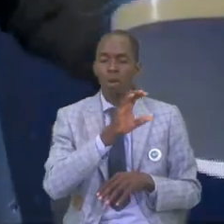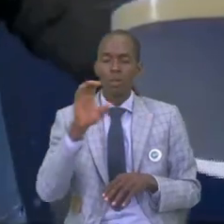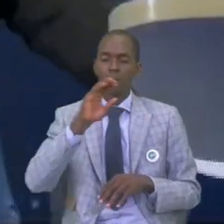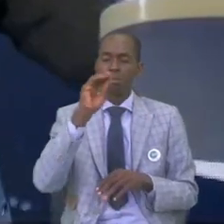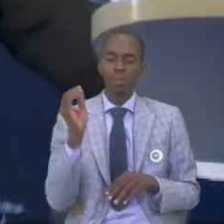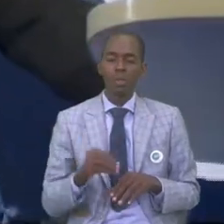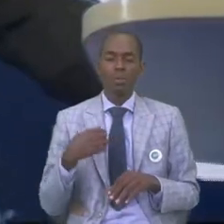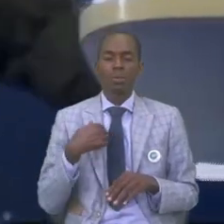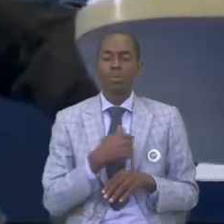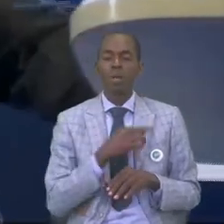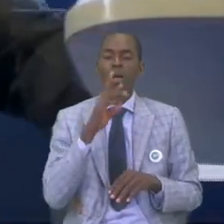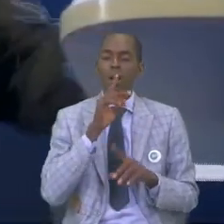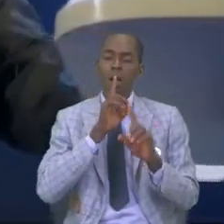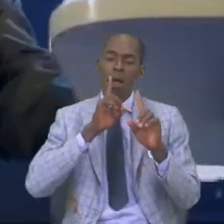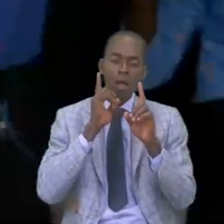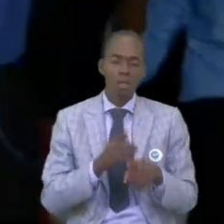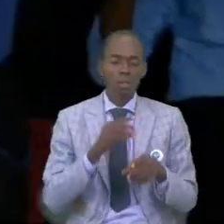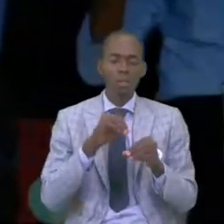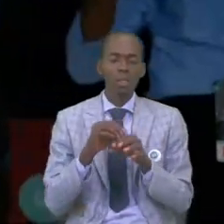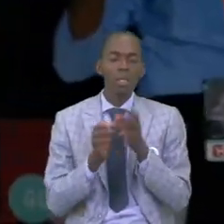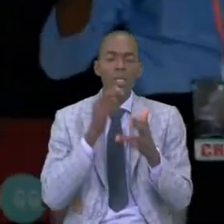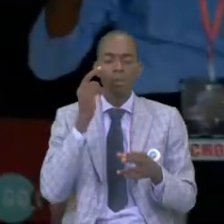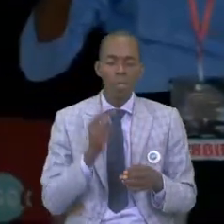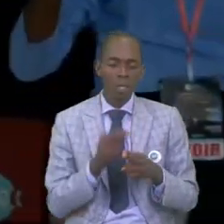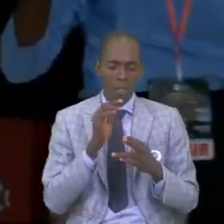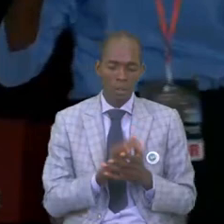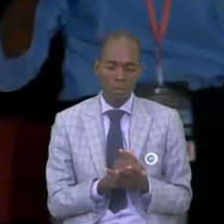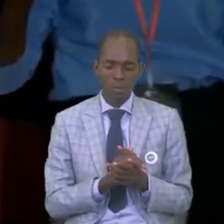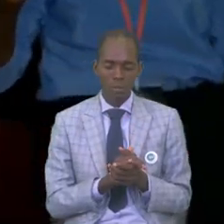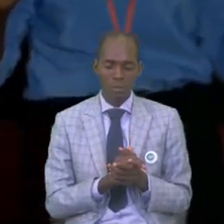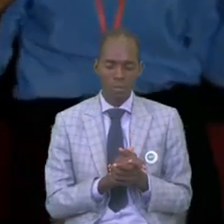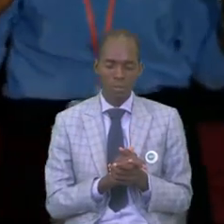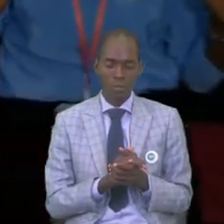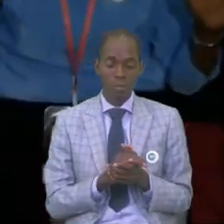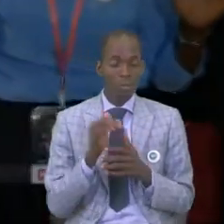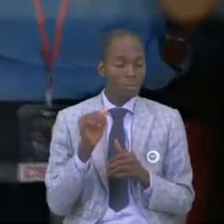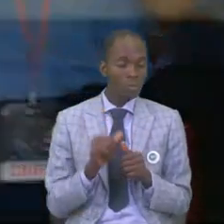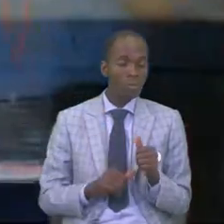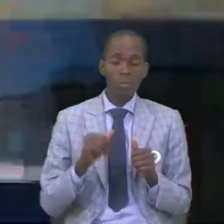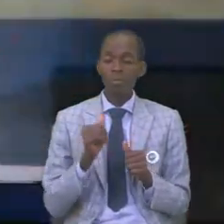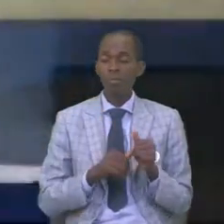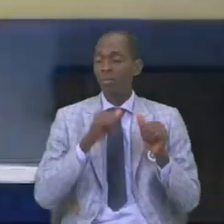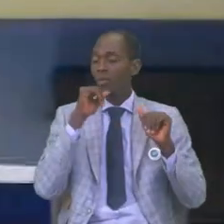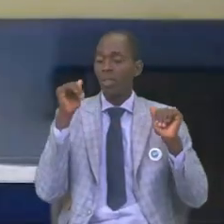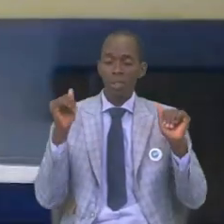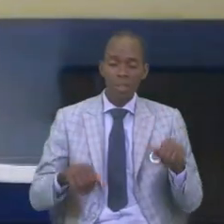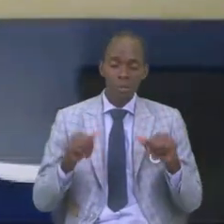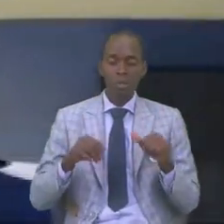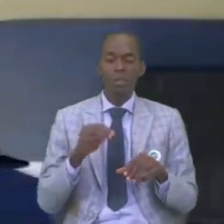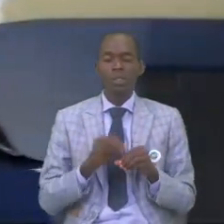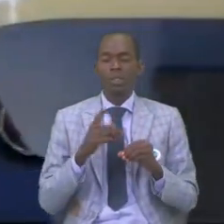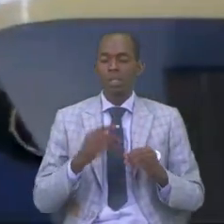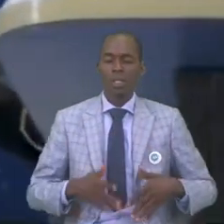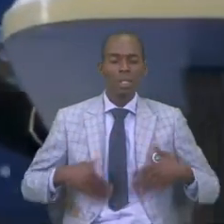are answered in Jesus' name. Every impossibility in the life of